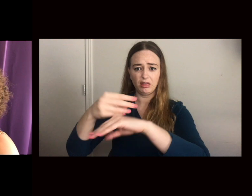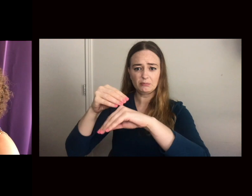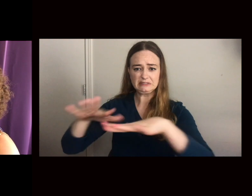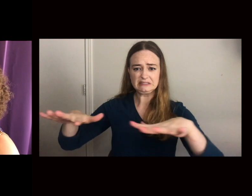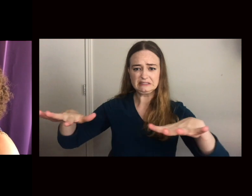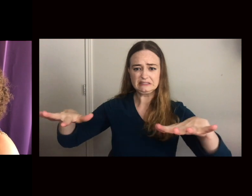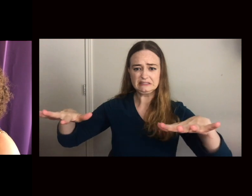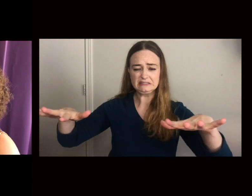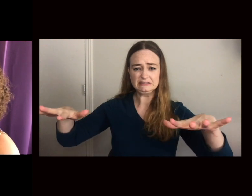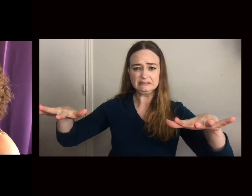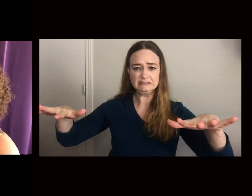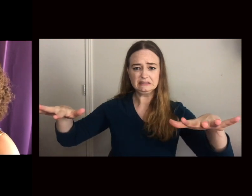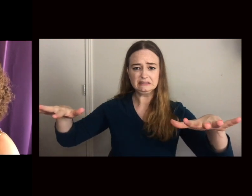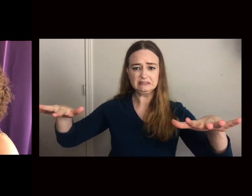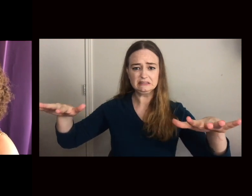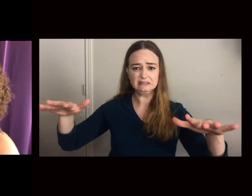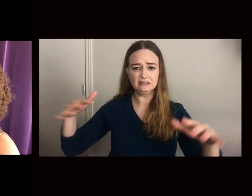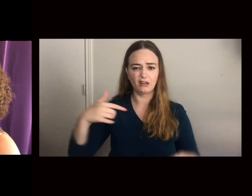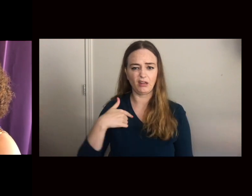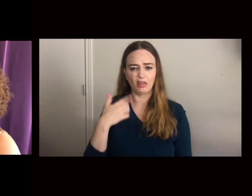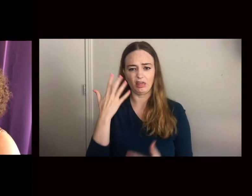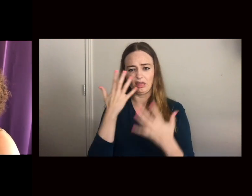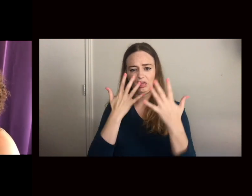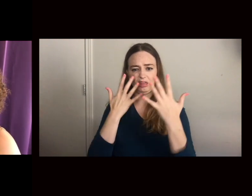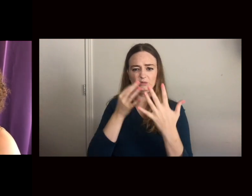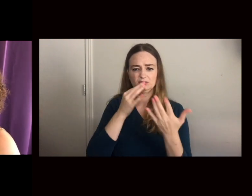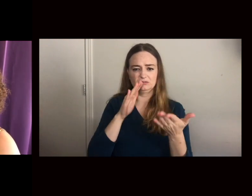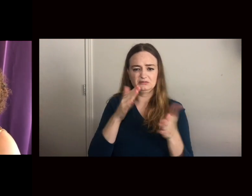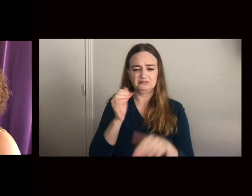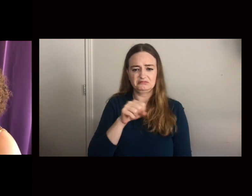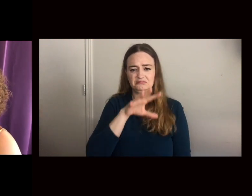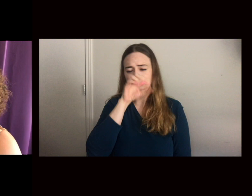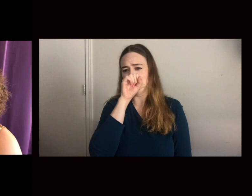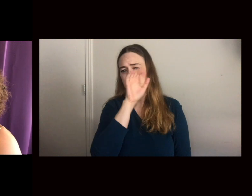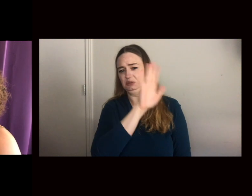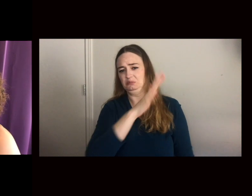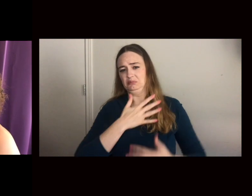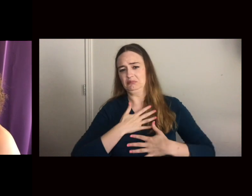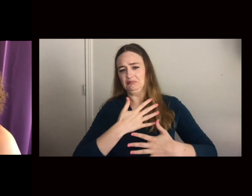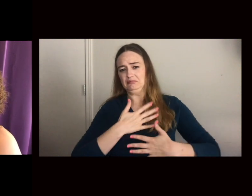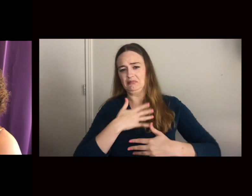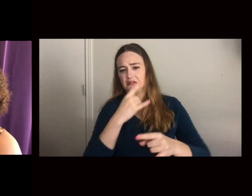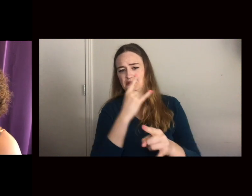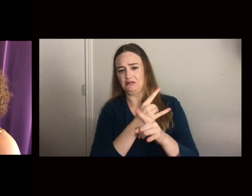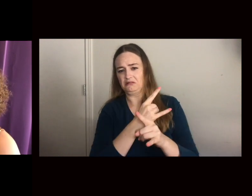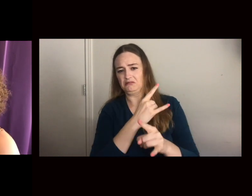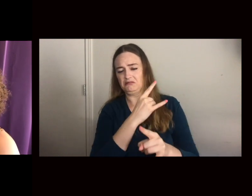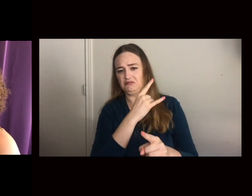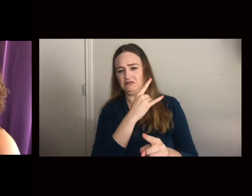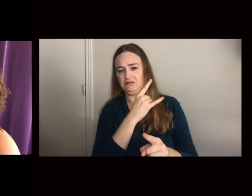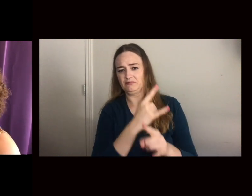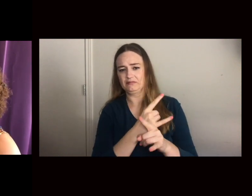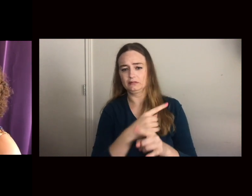Now he's bloody on the pavement, And I am close to death, and I can smell the alcohol that's on